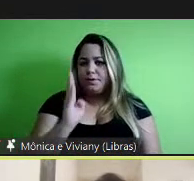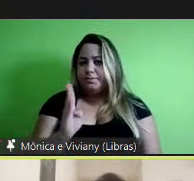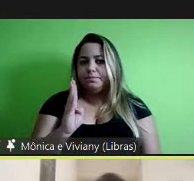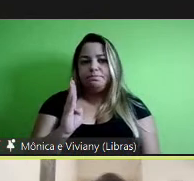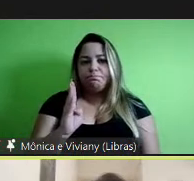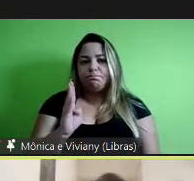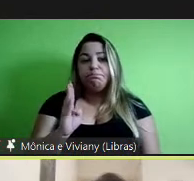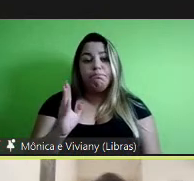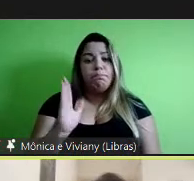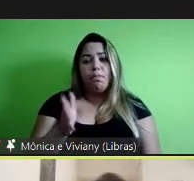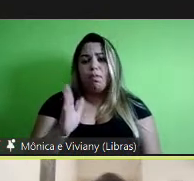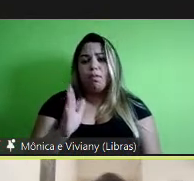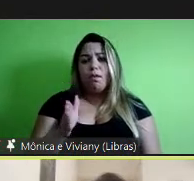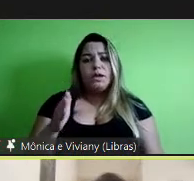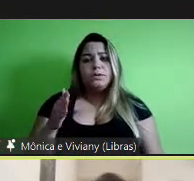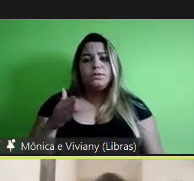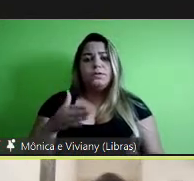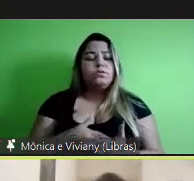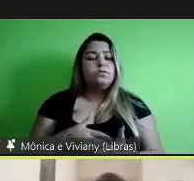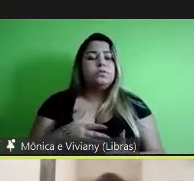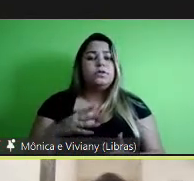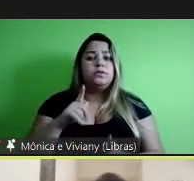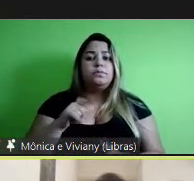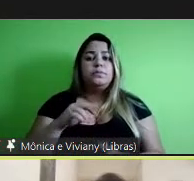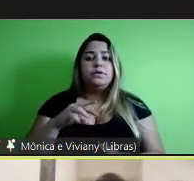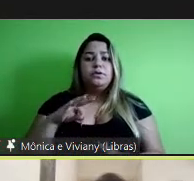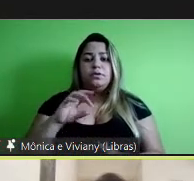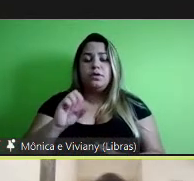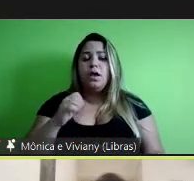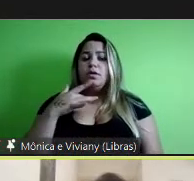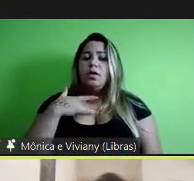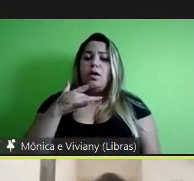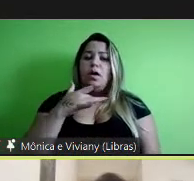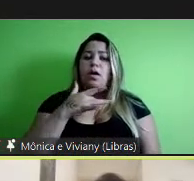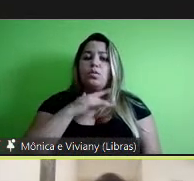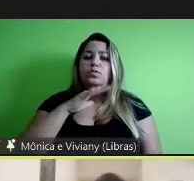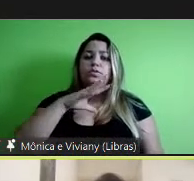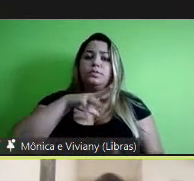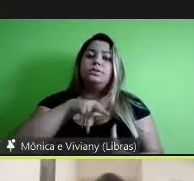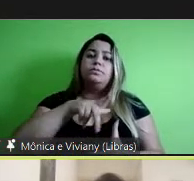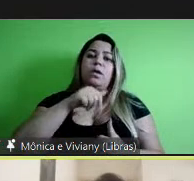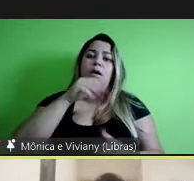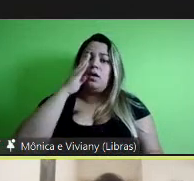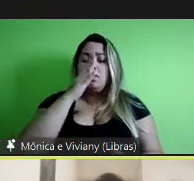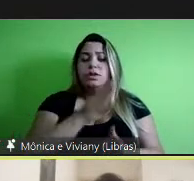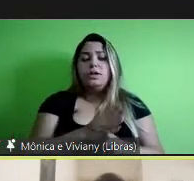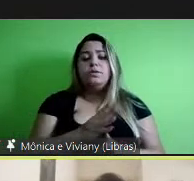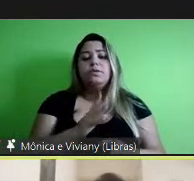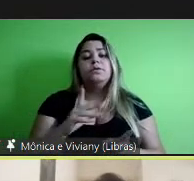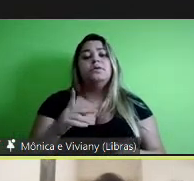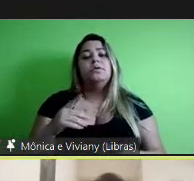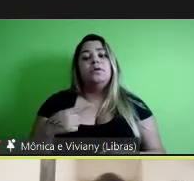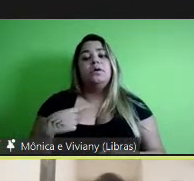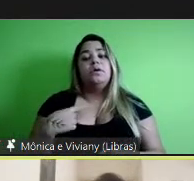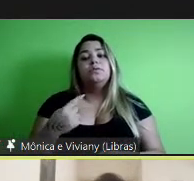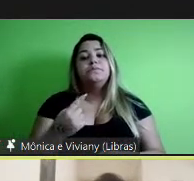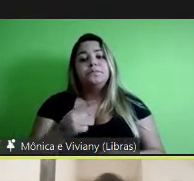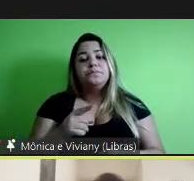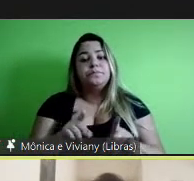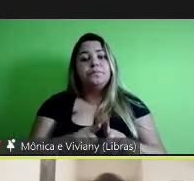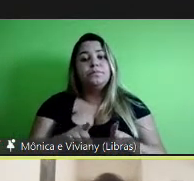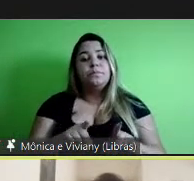aspects. Humanity already passed through the limits of the planet Earth. That's why the planetary health is connected